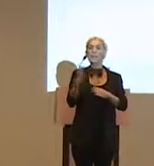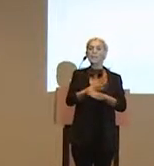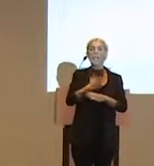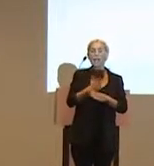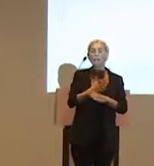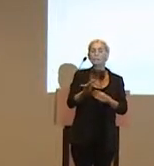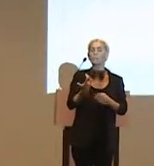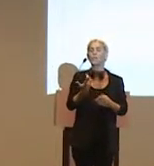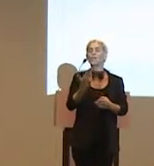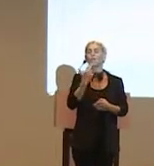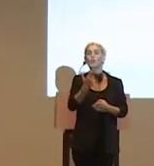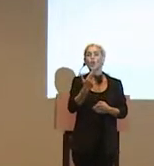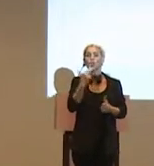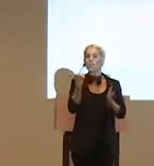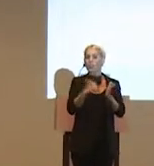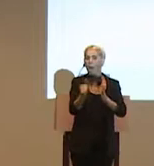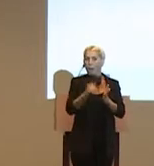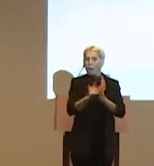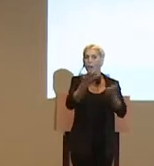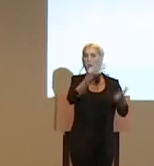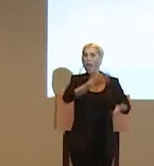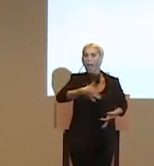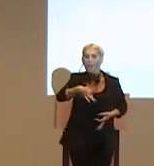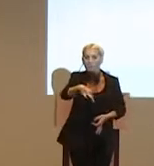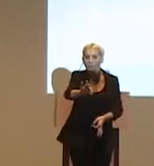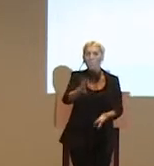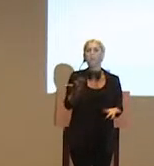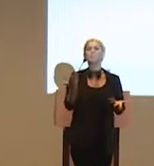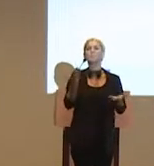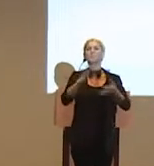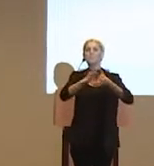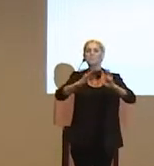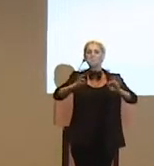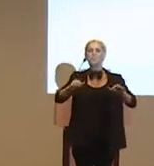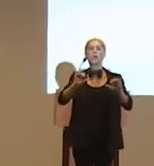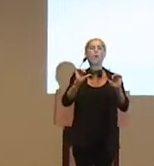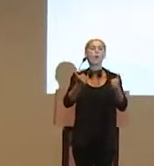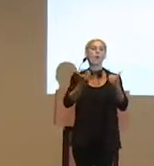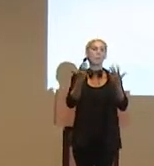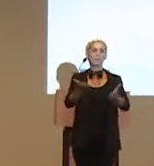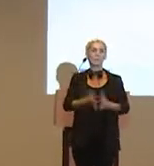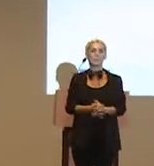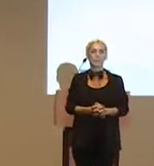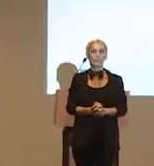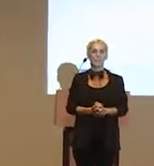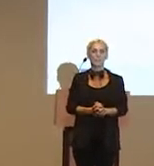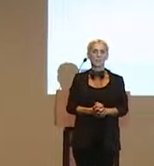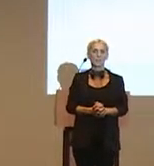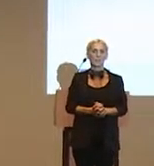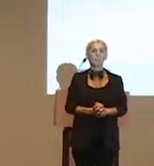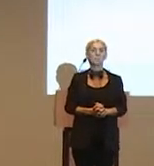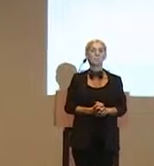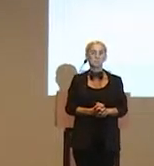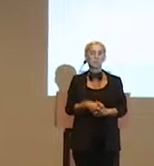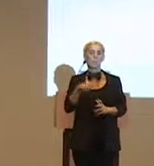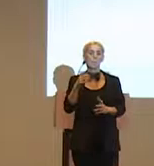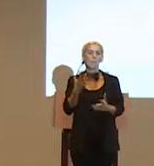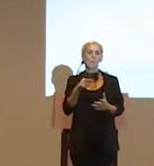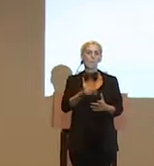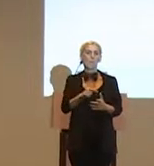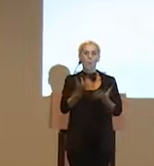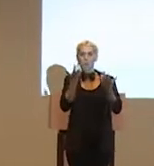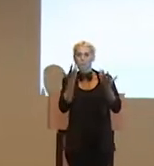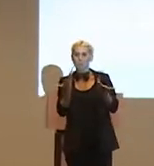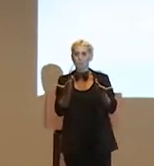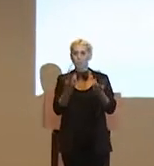you see the work why is oral history important why is it important to listen and communicate well this